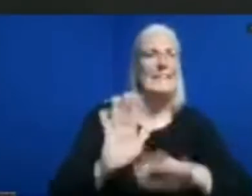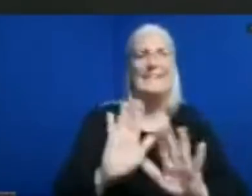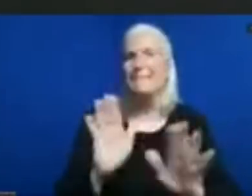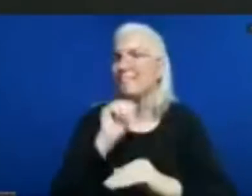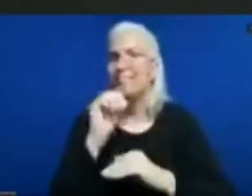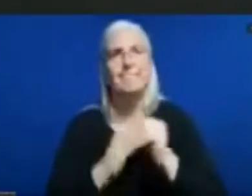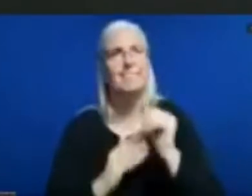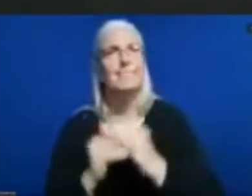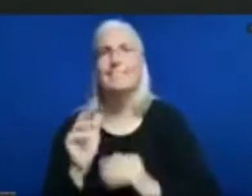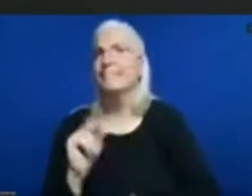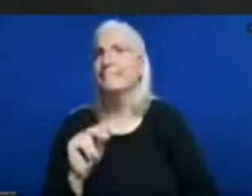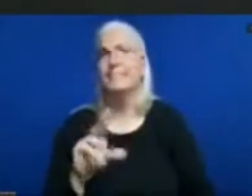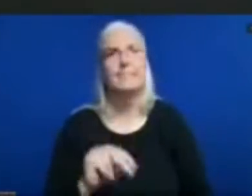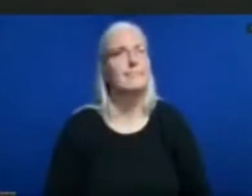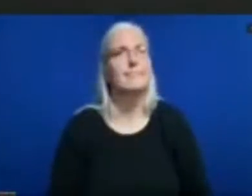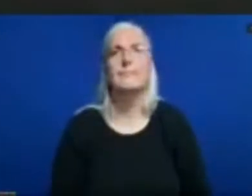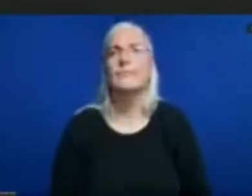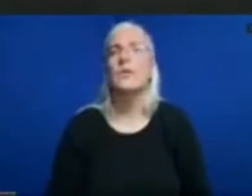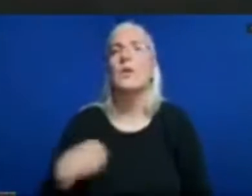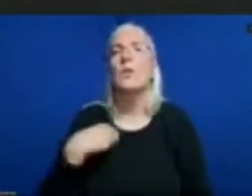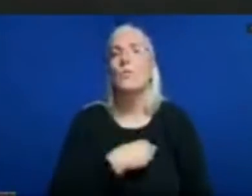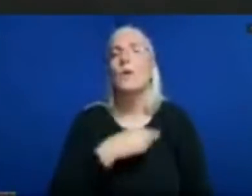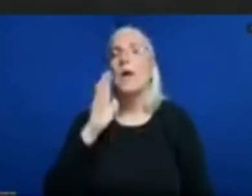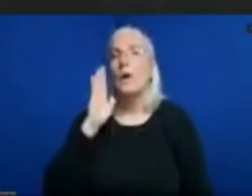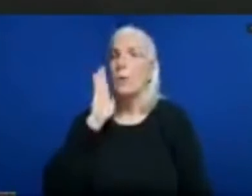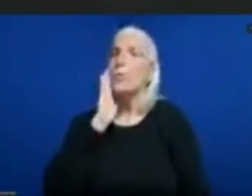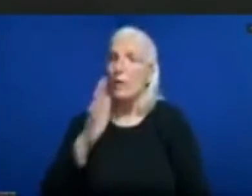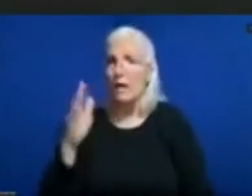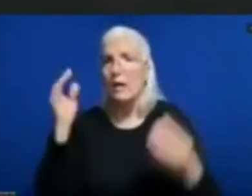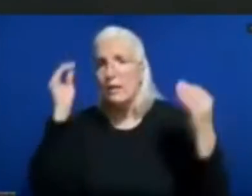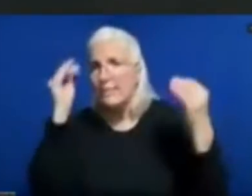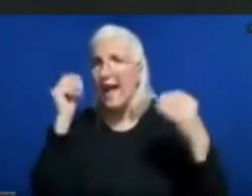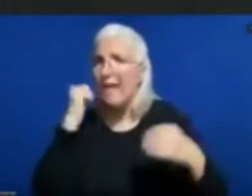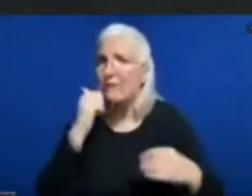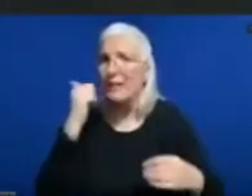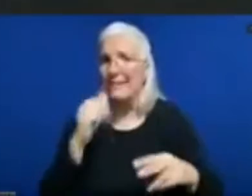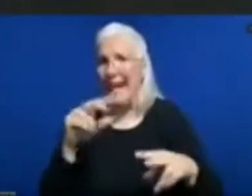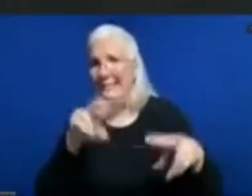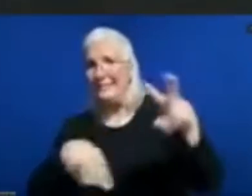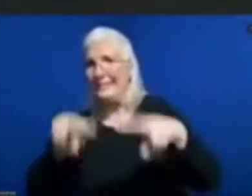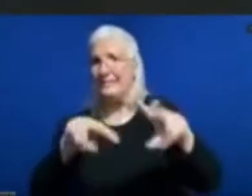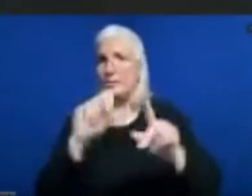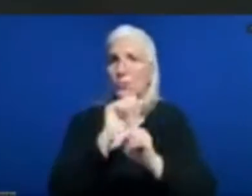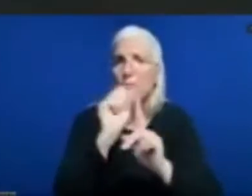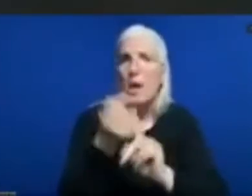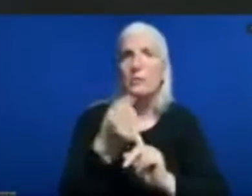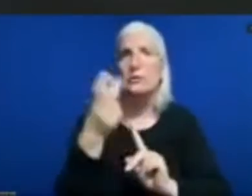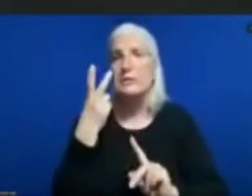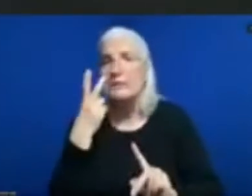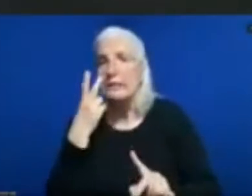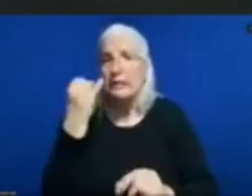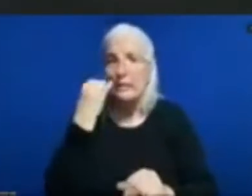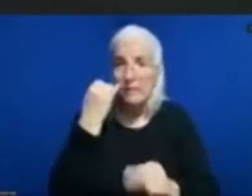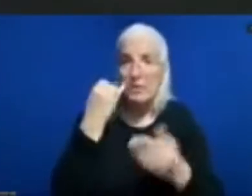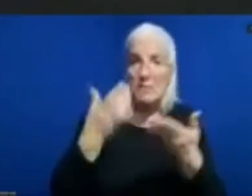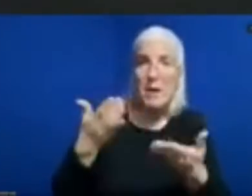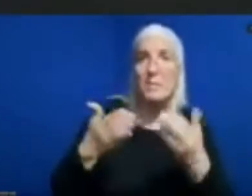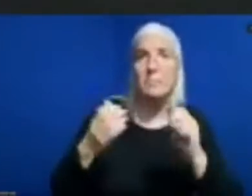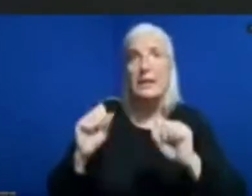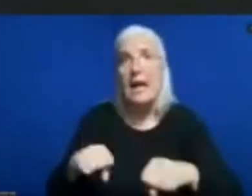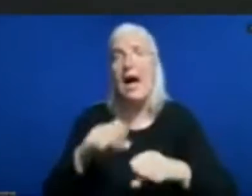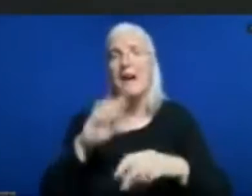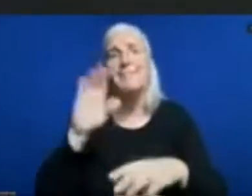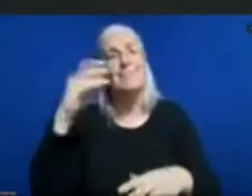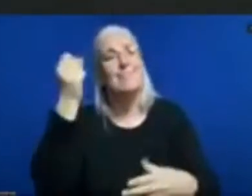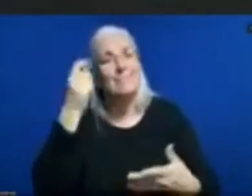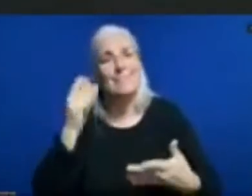option, each day based on fire activity. But again, the top priority is keeping the public safe. And